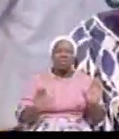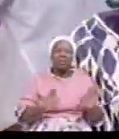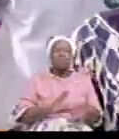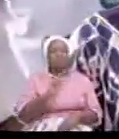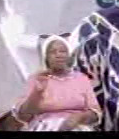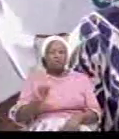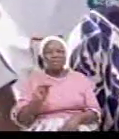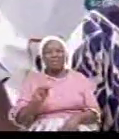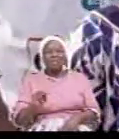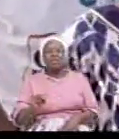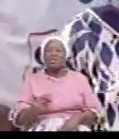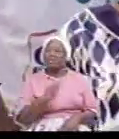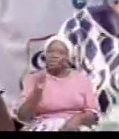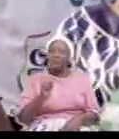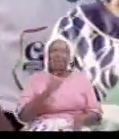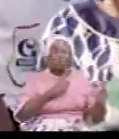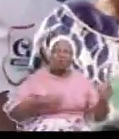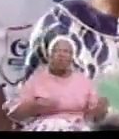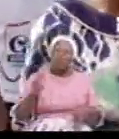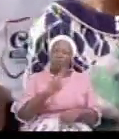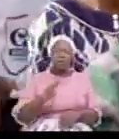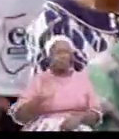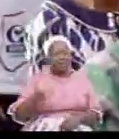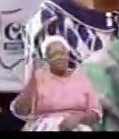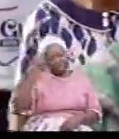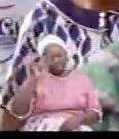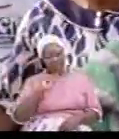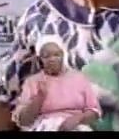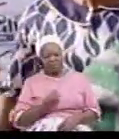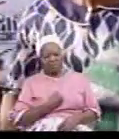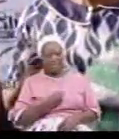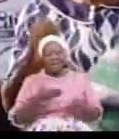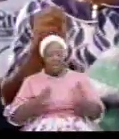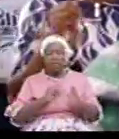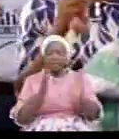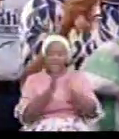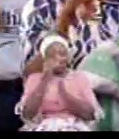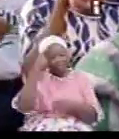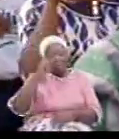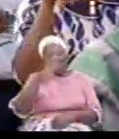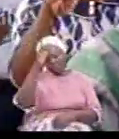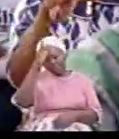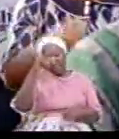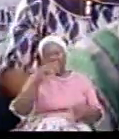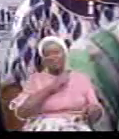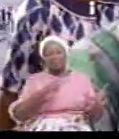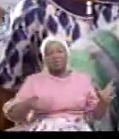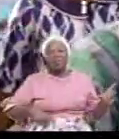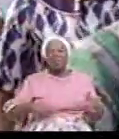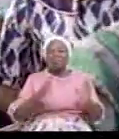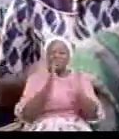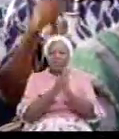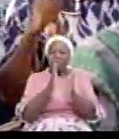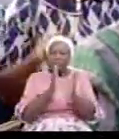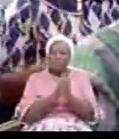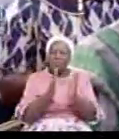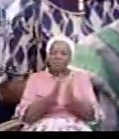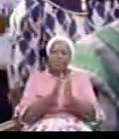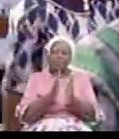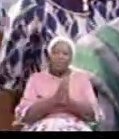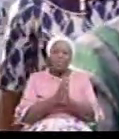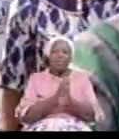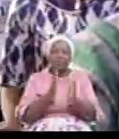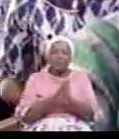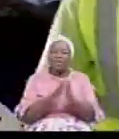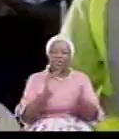wonderful. Let's pray for him. Let's pray for our Father. Let's pray for our Father that the hand of the Lord